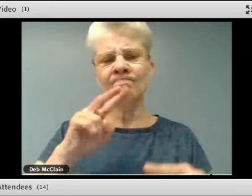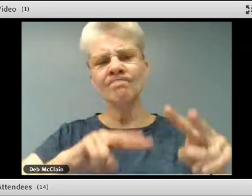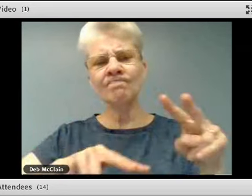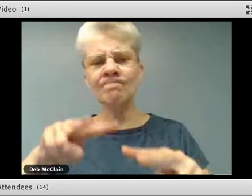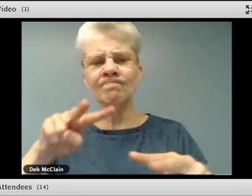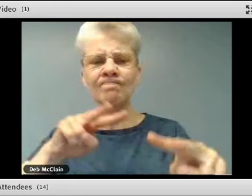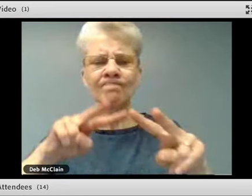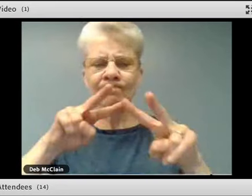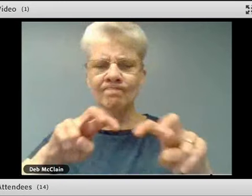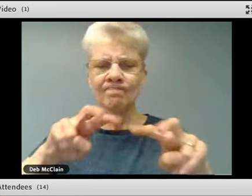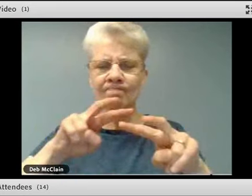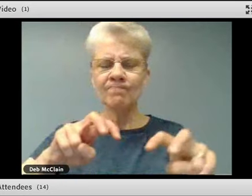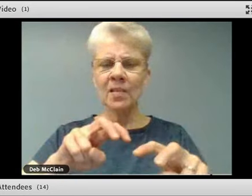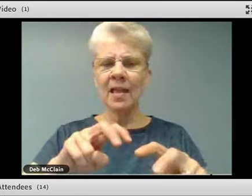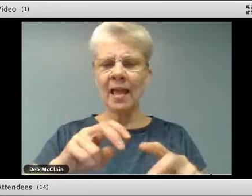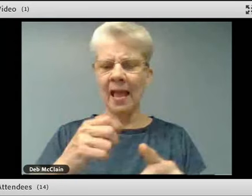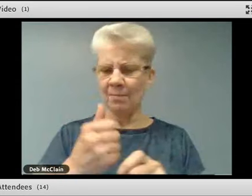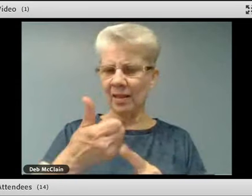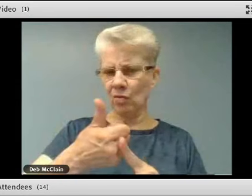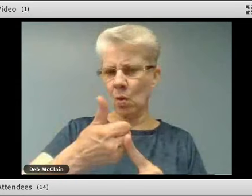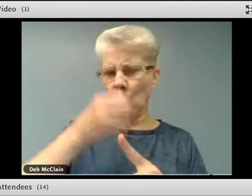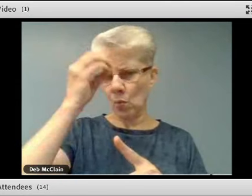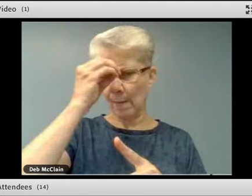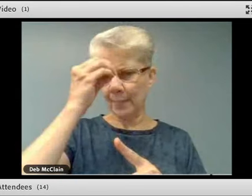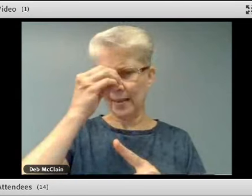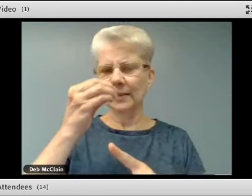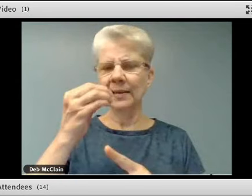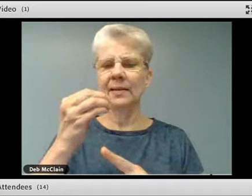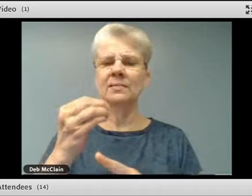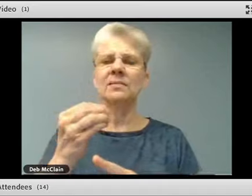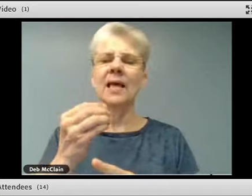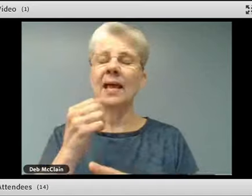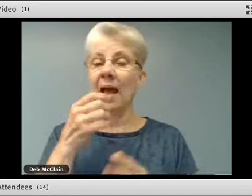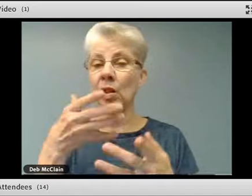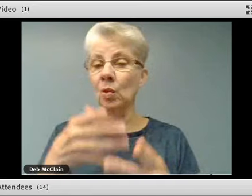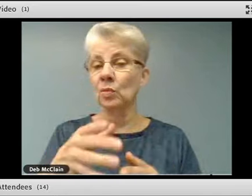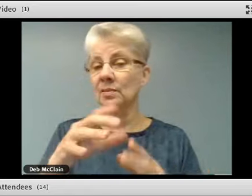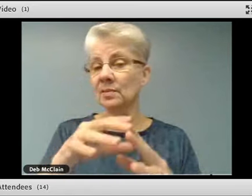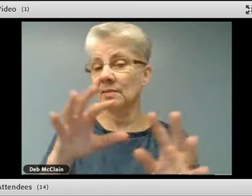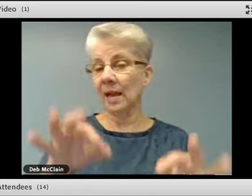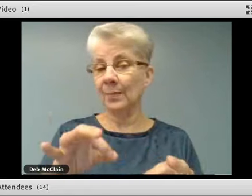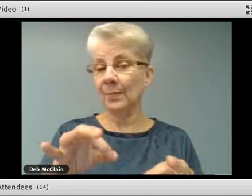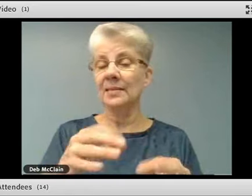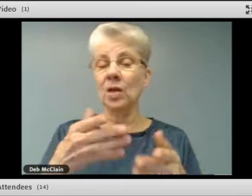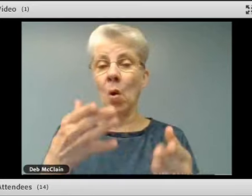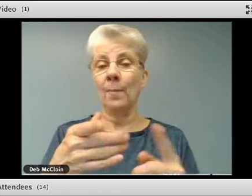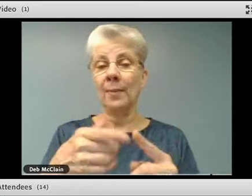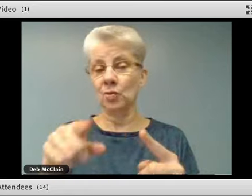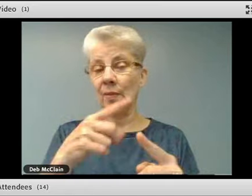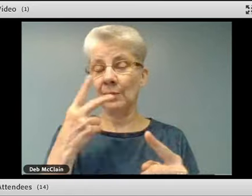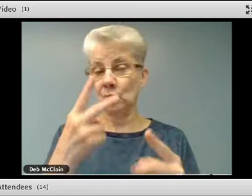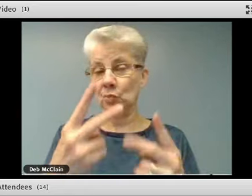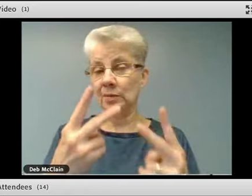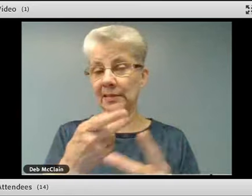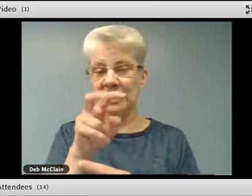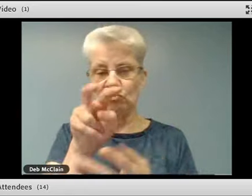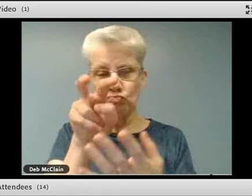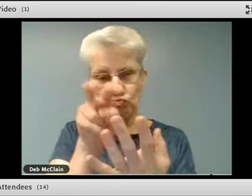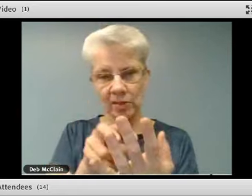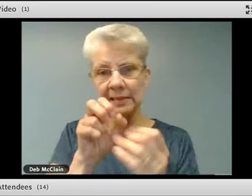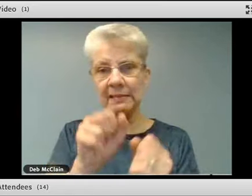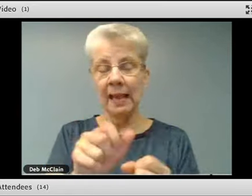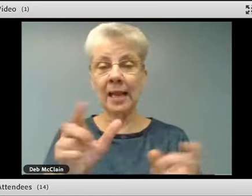own opinions using the documents available to them in the set. You can also encourage them to